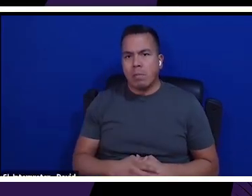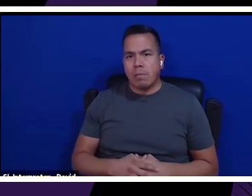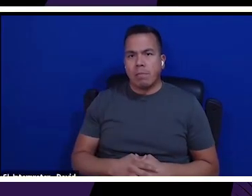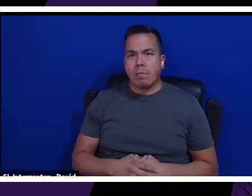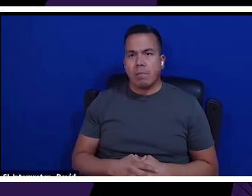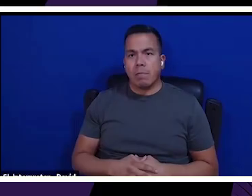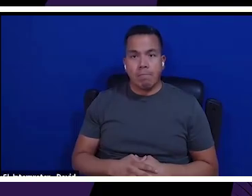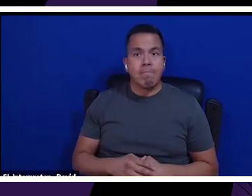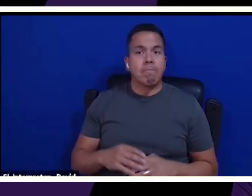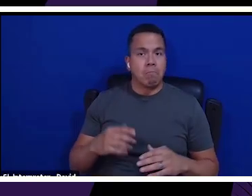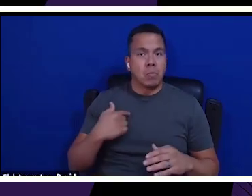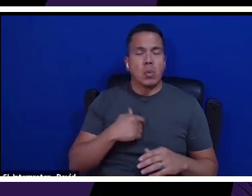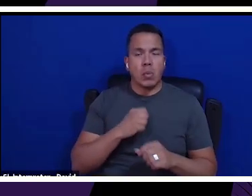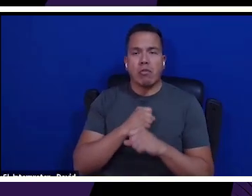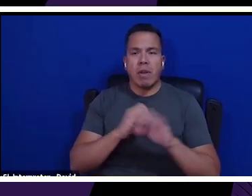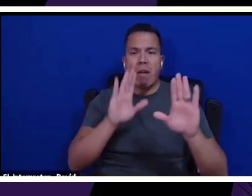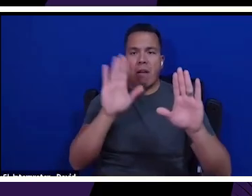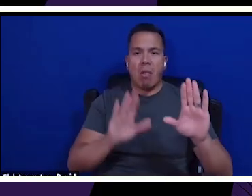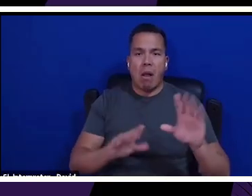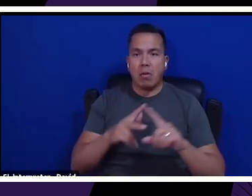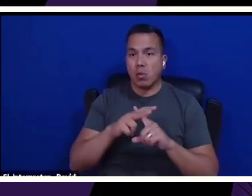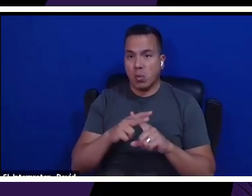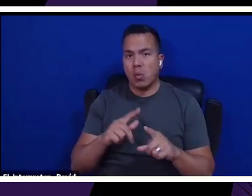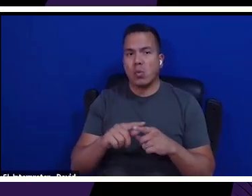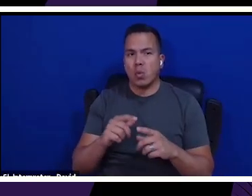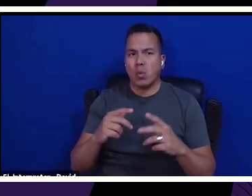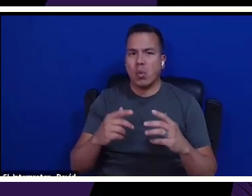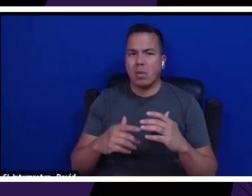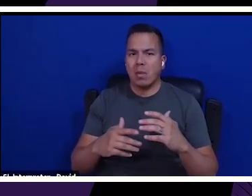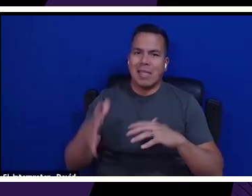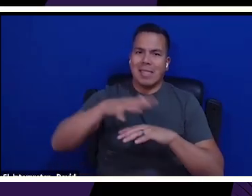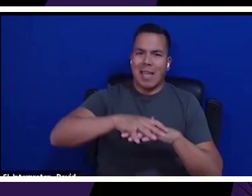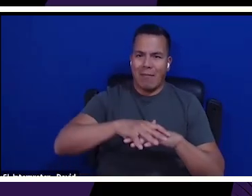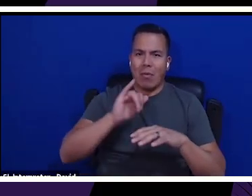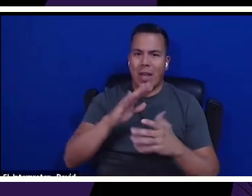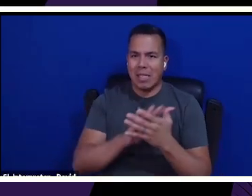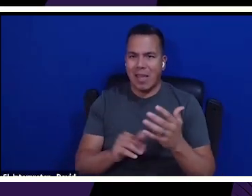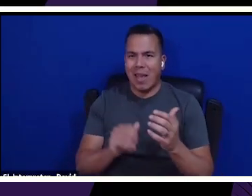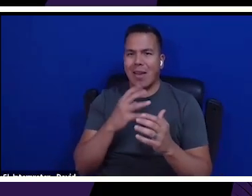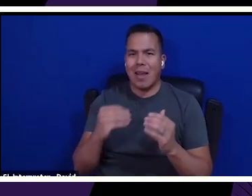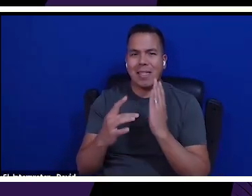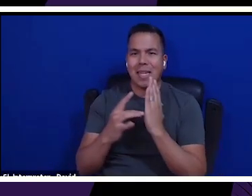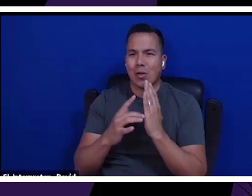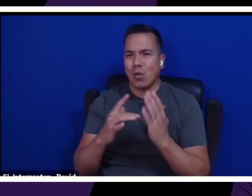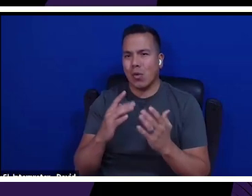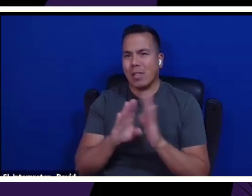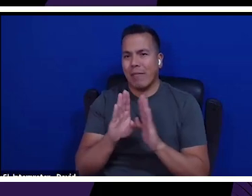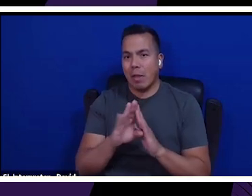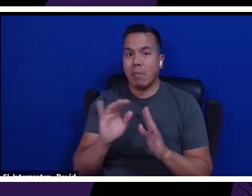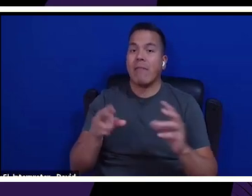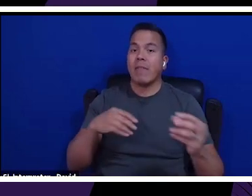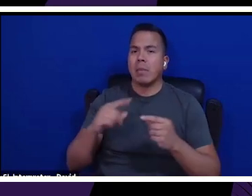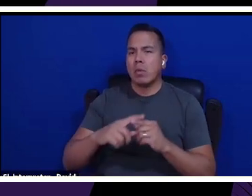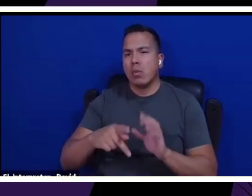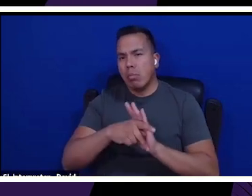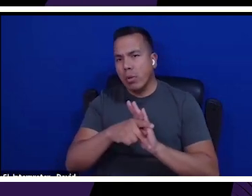So we created the collage tool right at the beginning as a way to scaffold the design and technical development. This gave us the flexibility to prototype, test